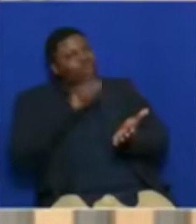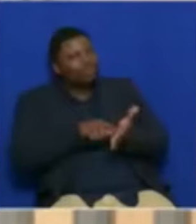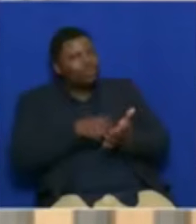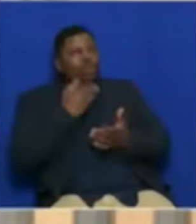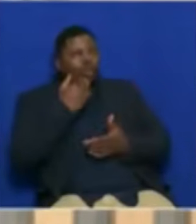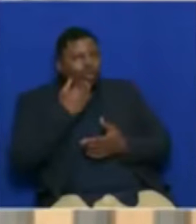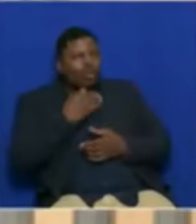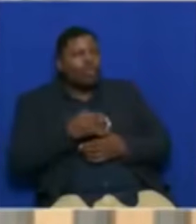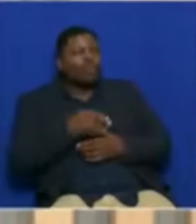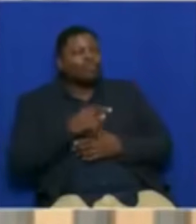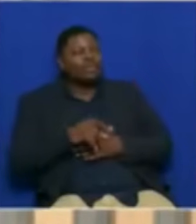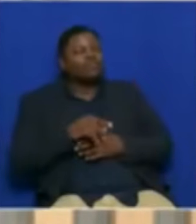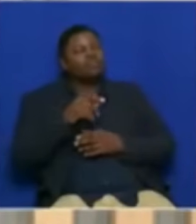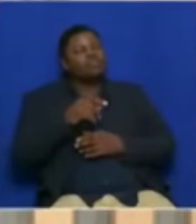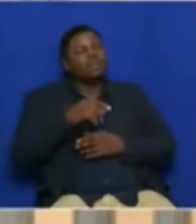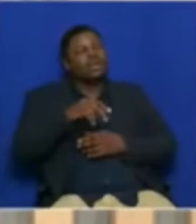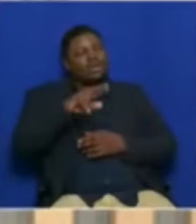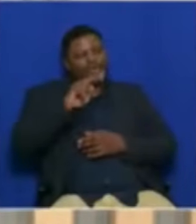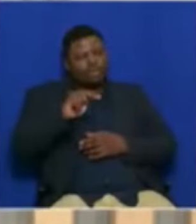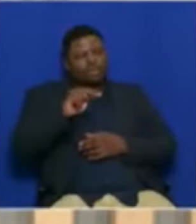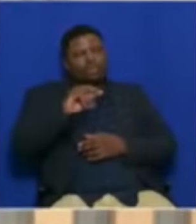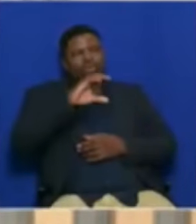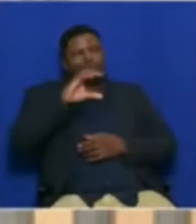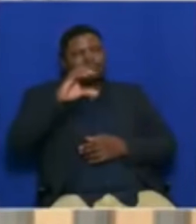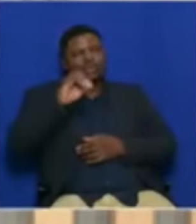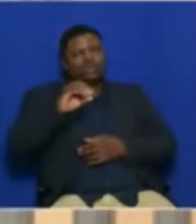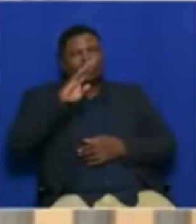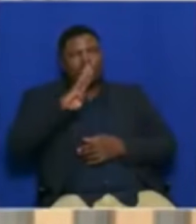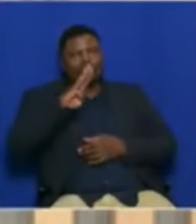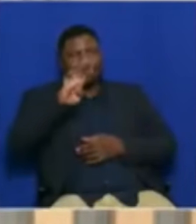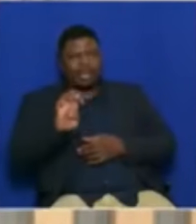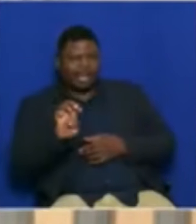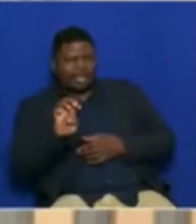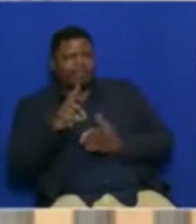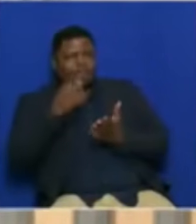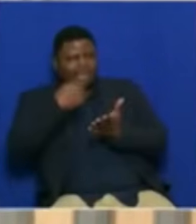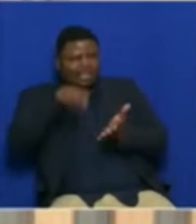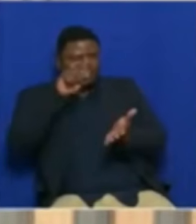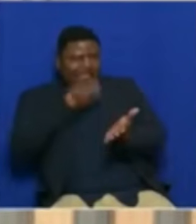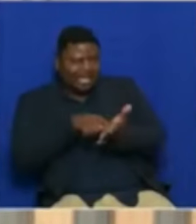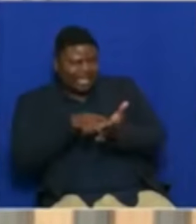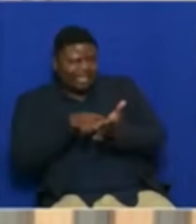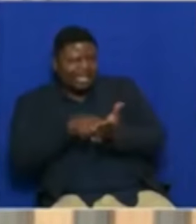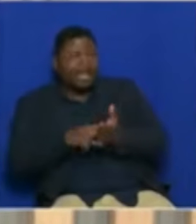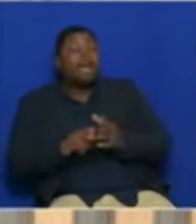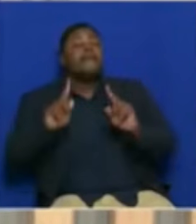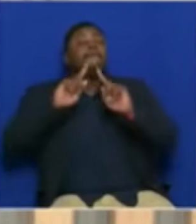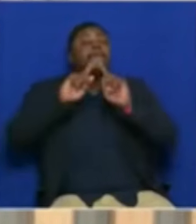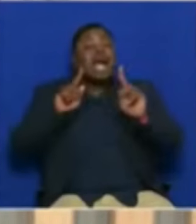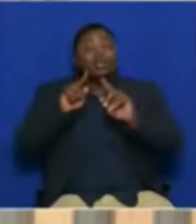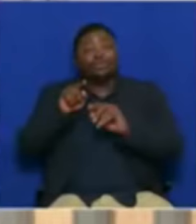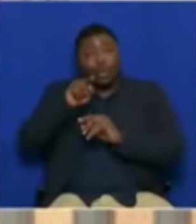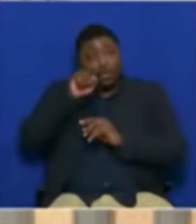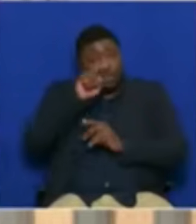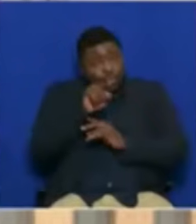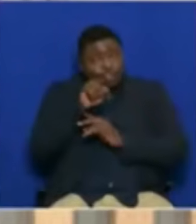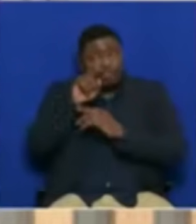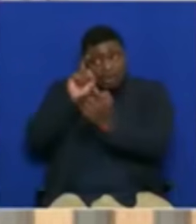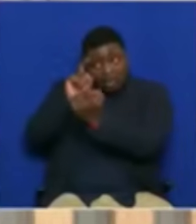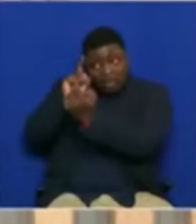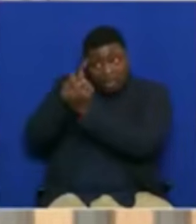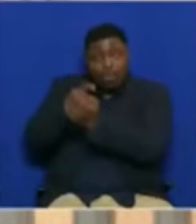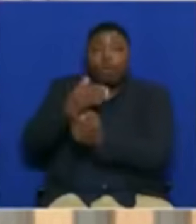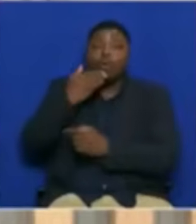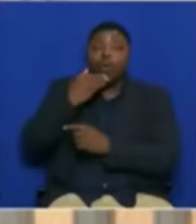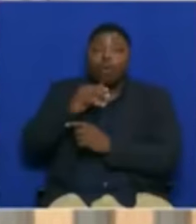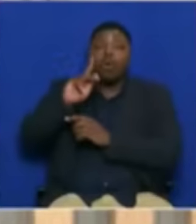agree, it's regarding vetting issues. Yes. You then approach General Khan, whose name is reflected under inquiries on that